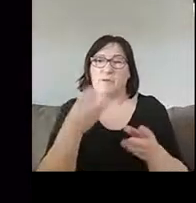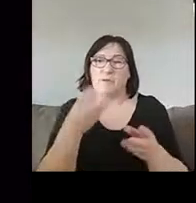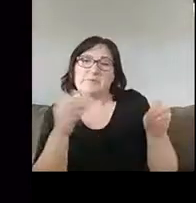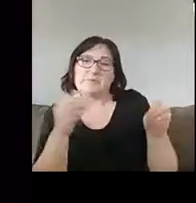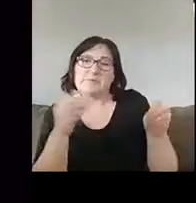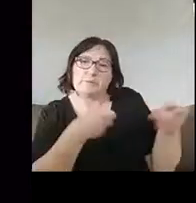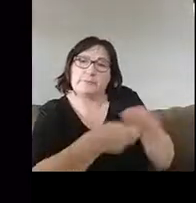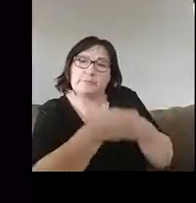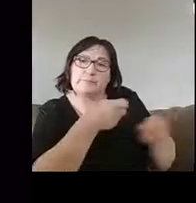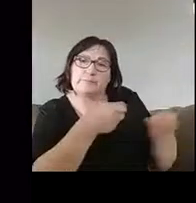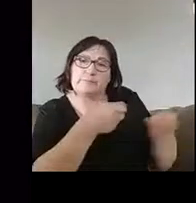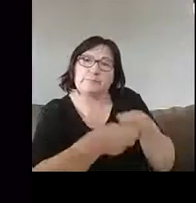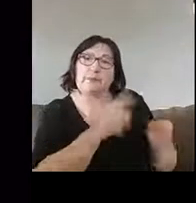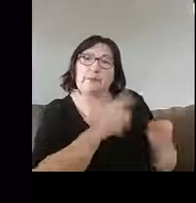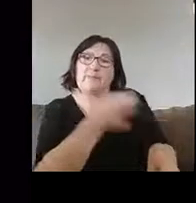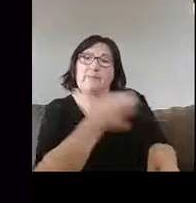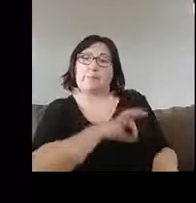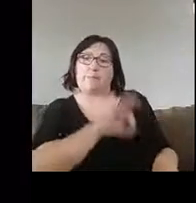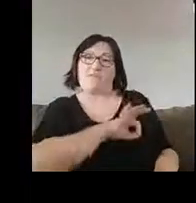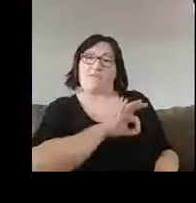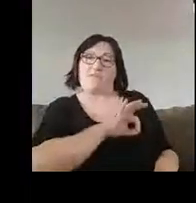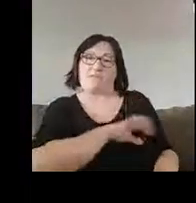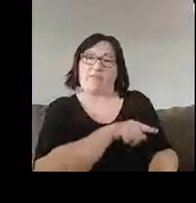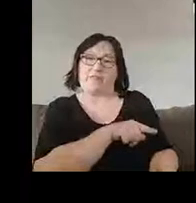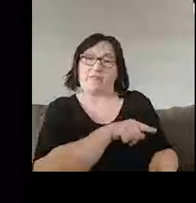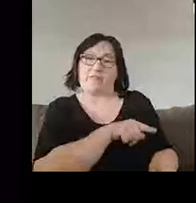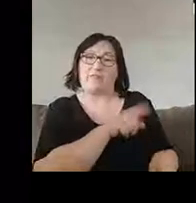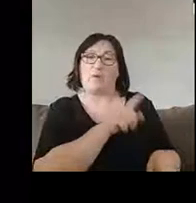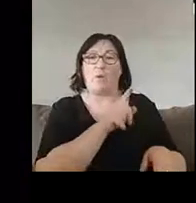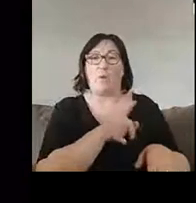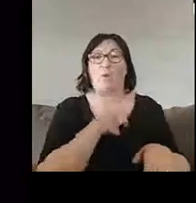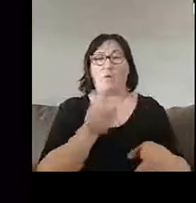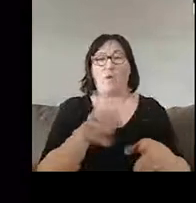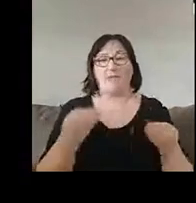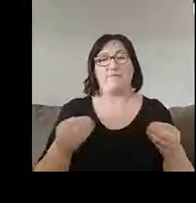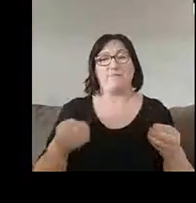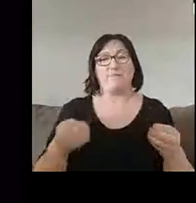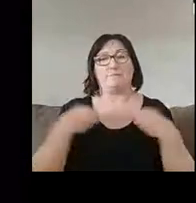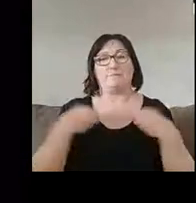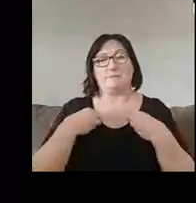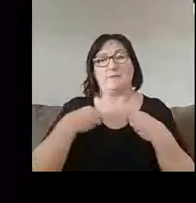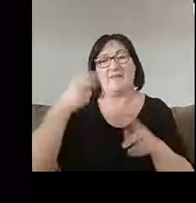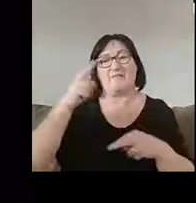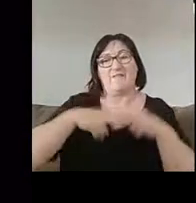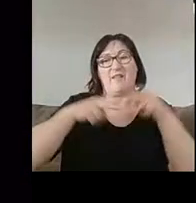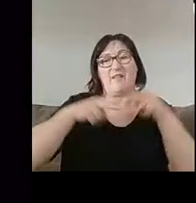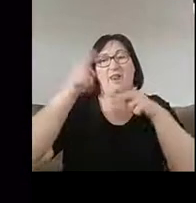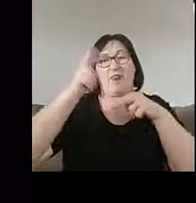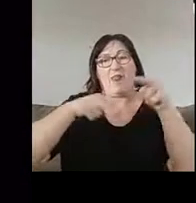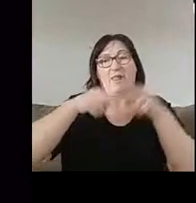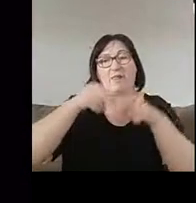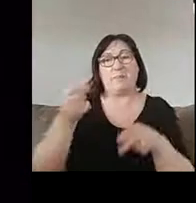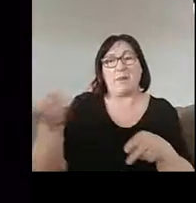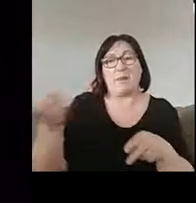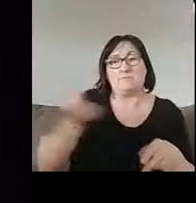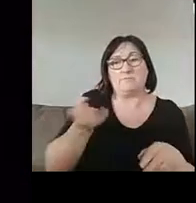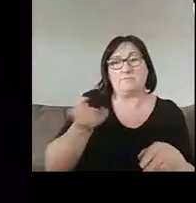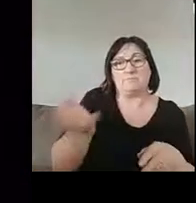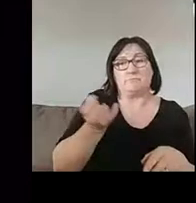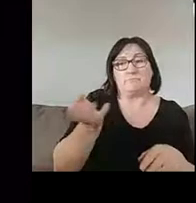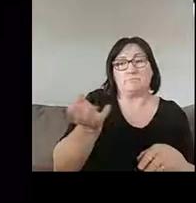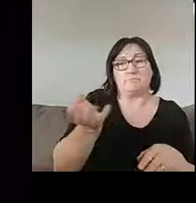trade profit or your renting of a fixed property. And then, of course, don't forget about the income that you can earn